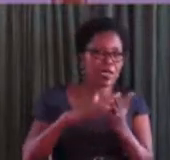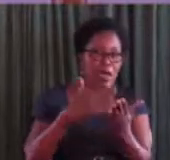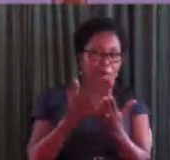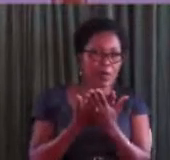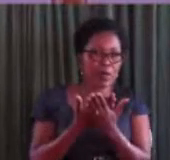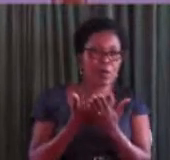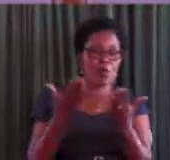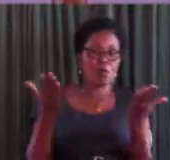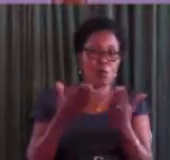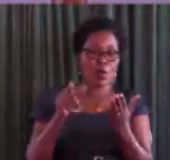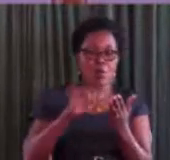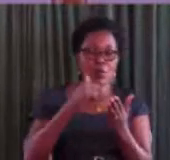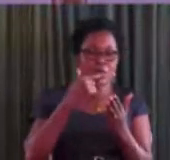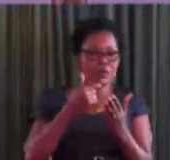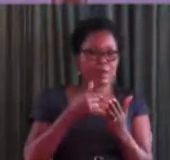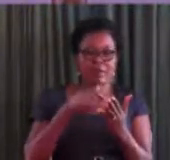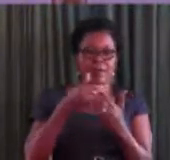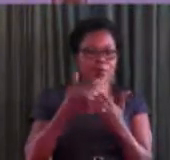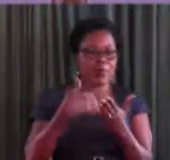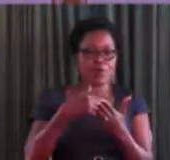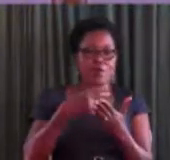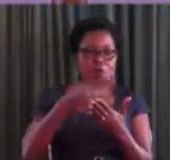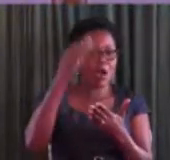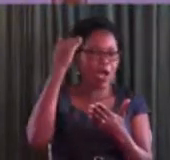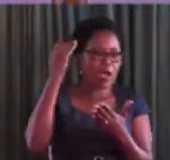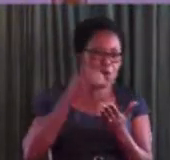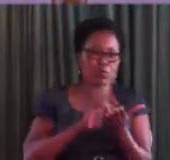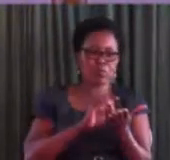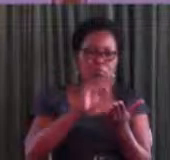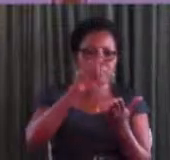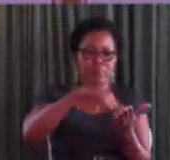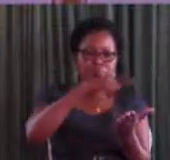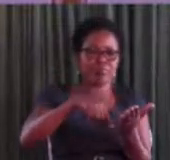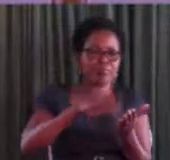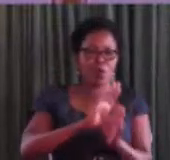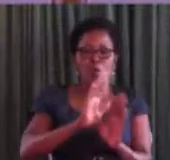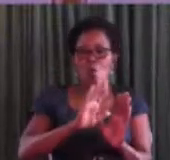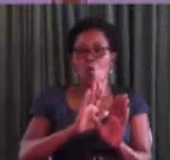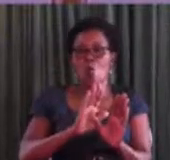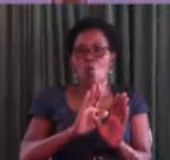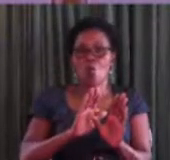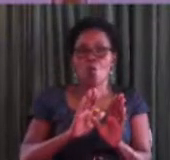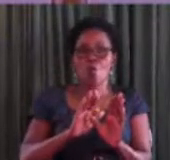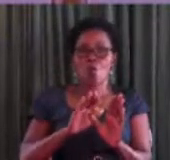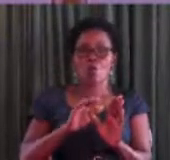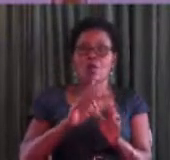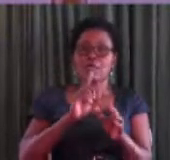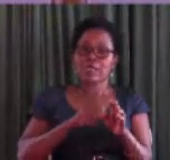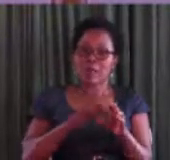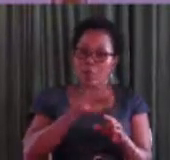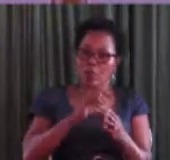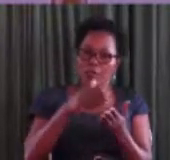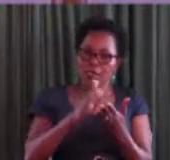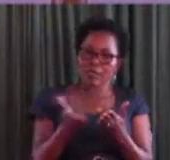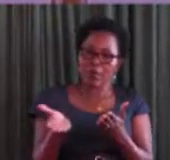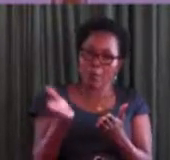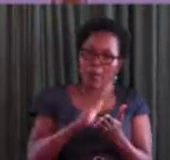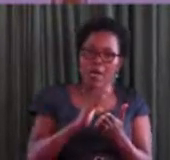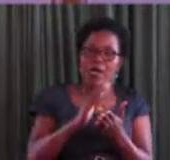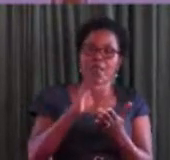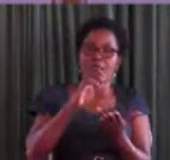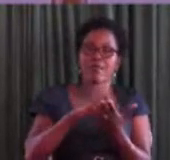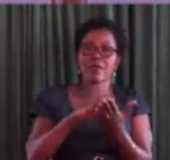the striking out. Even as we sent the matter back to the High Court, remember the